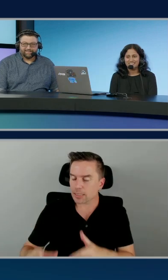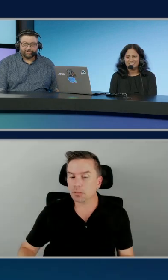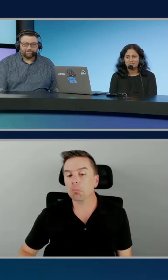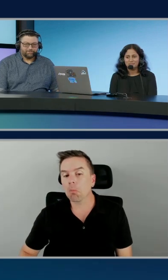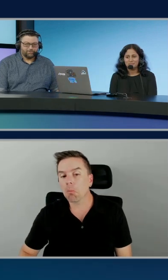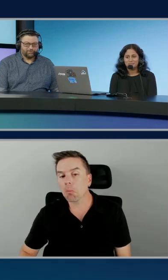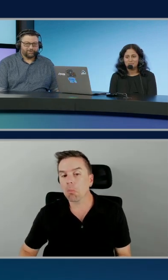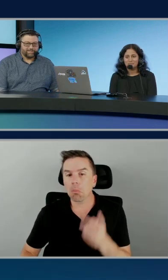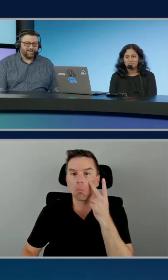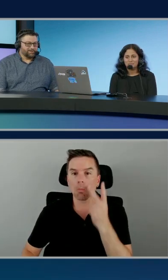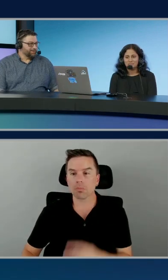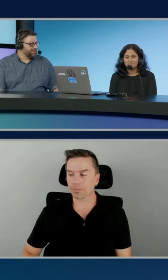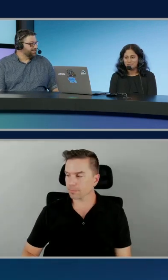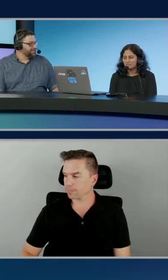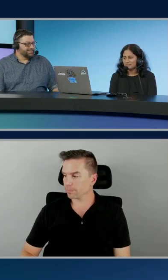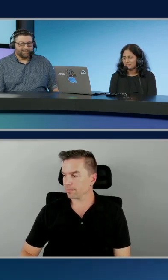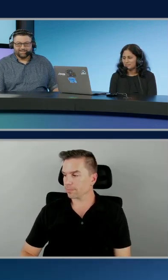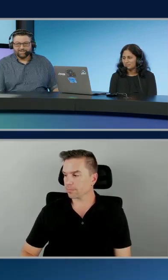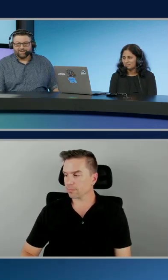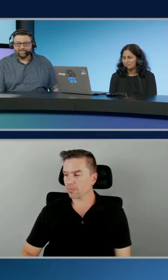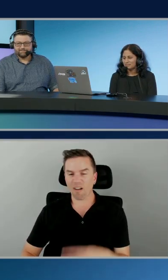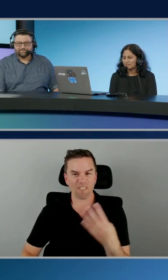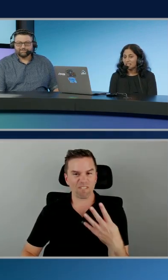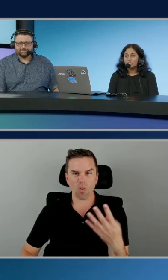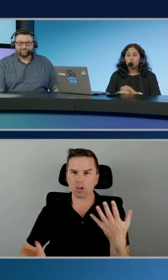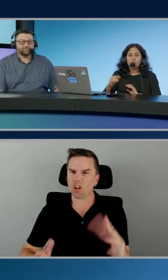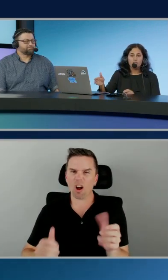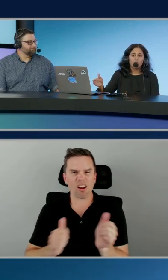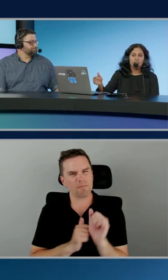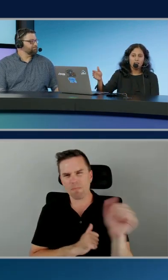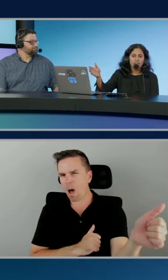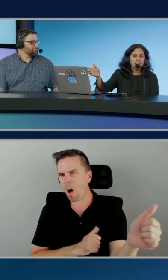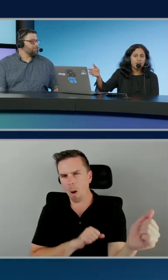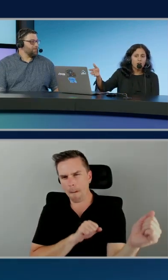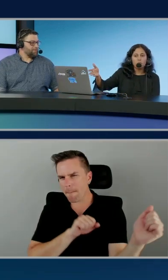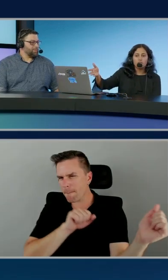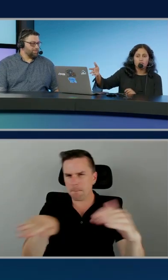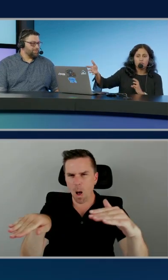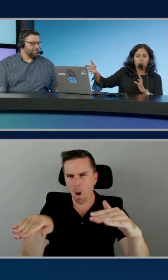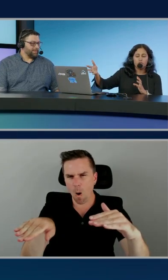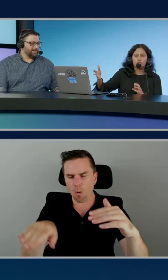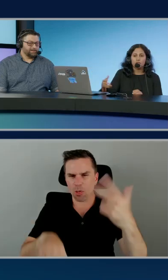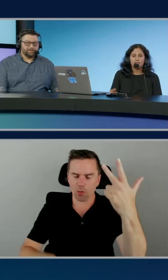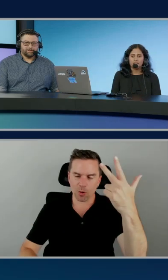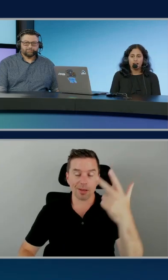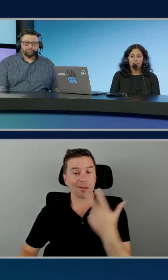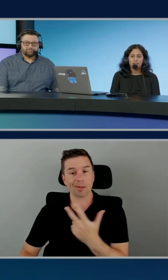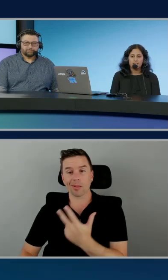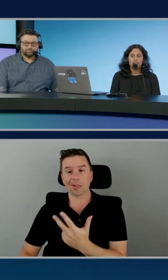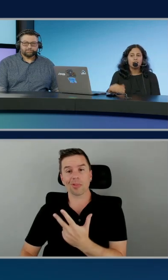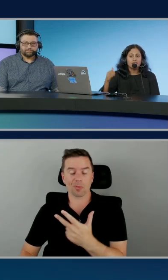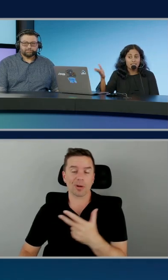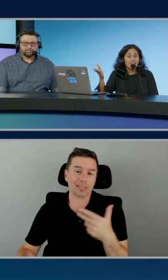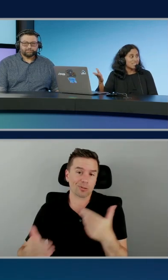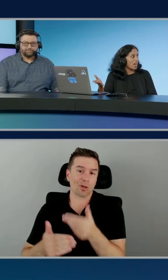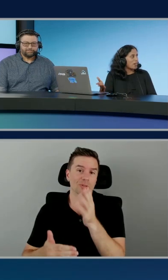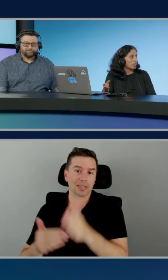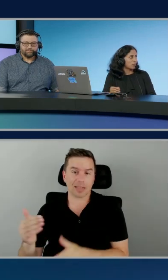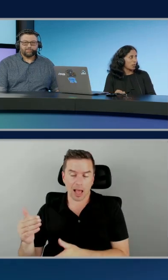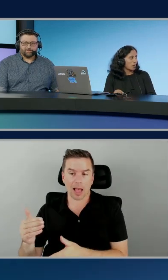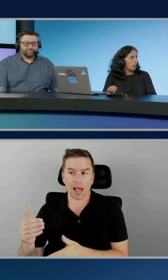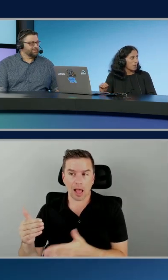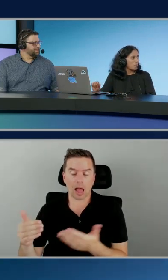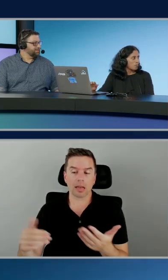Yeah. Graviton Graviton 4 is already way ahead. Yeah. 4 is already done. 3 is almost, of course, close to getting done. If it was 3 is done